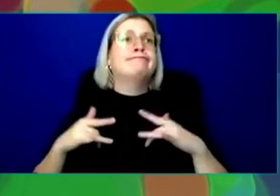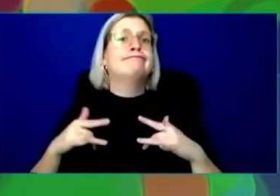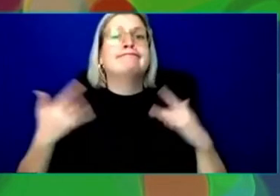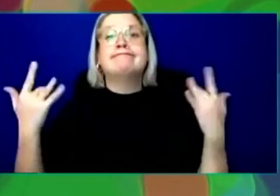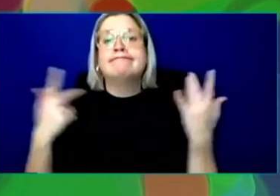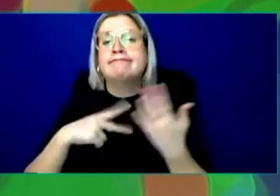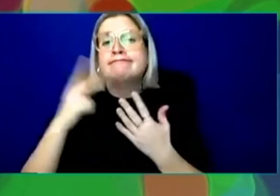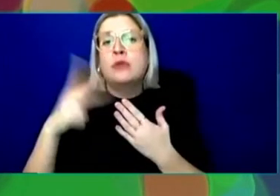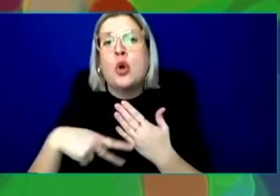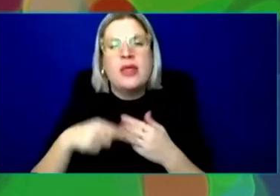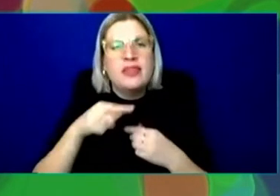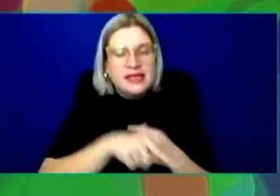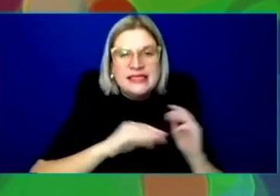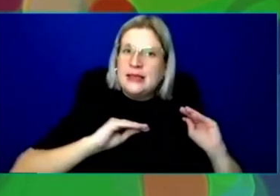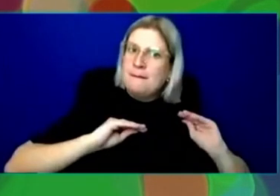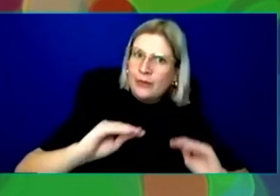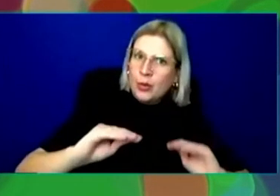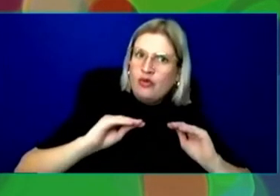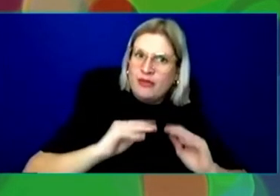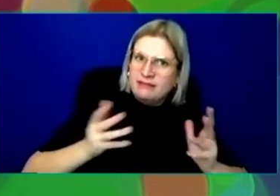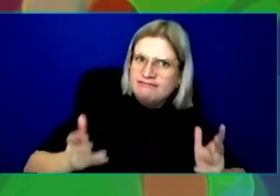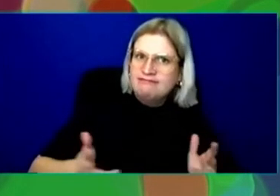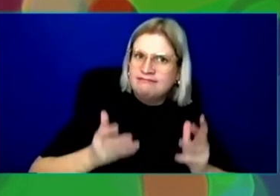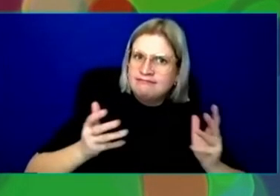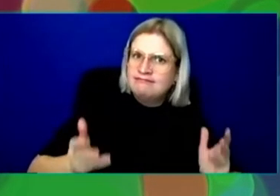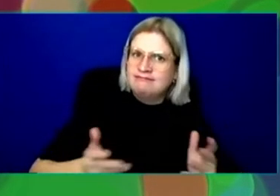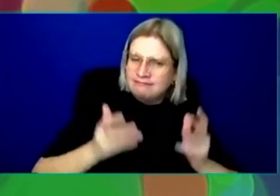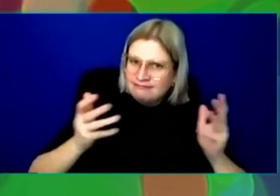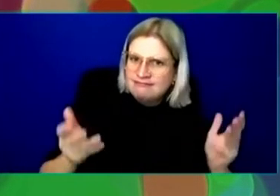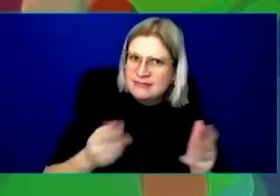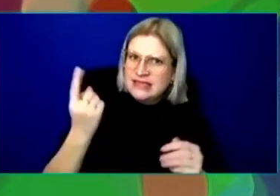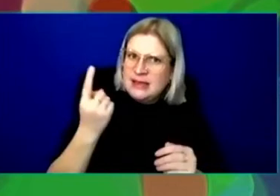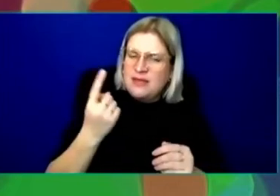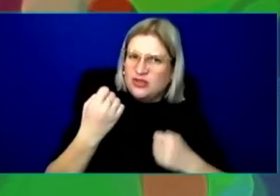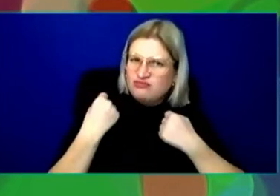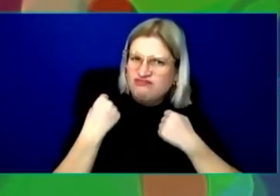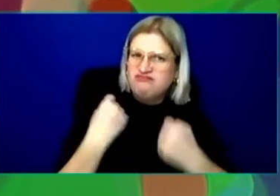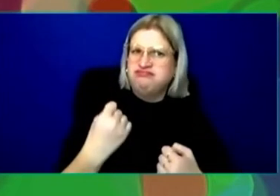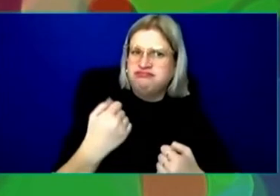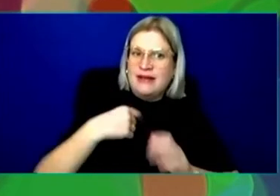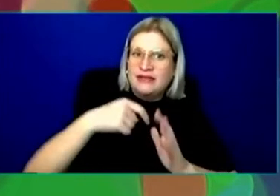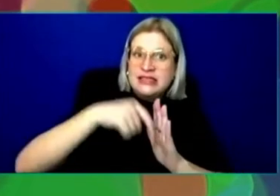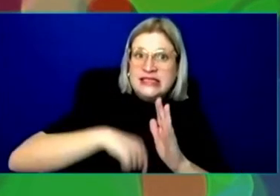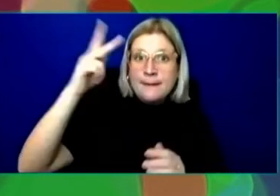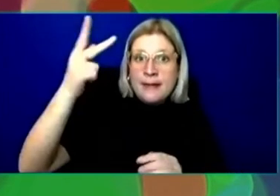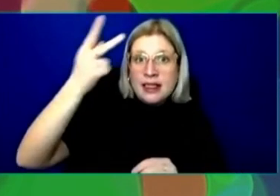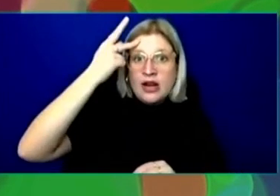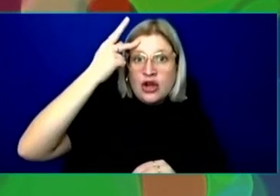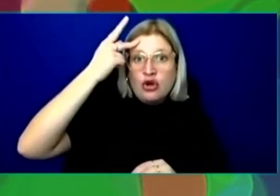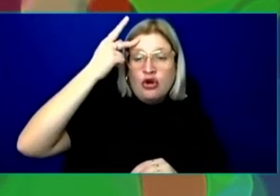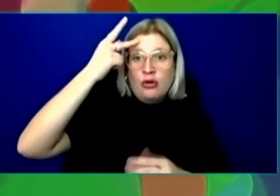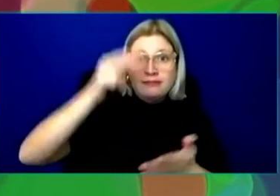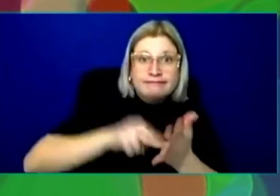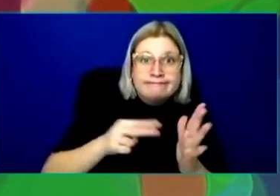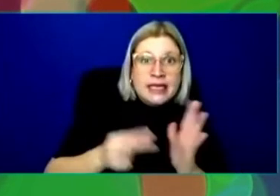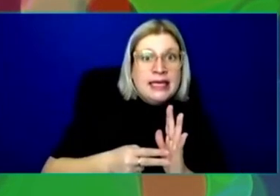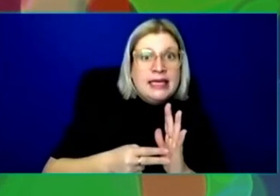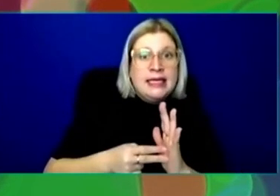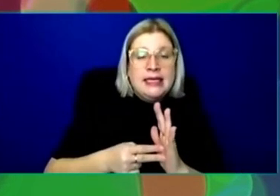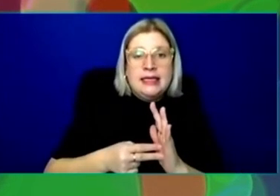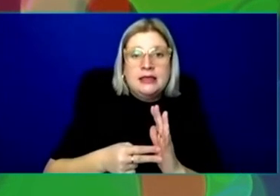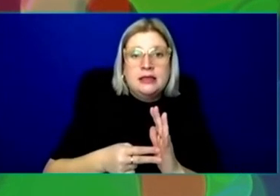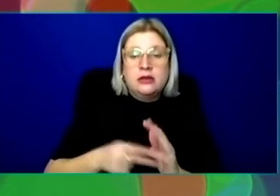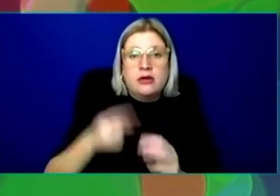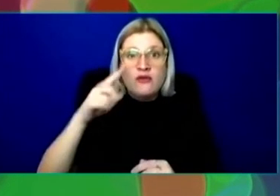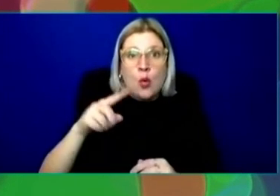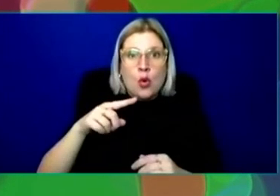program. This is a movement. This is something that's stronger, that has deep also political implications, especially when it comes to social